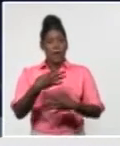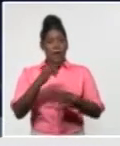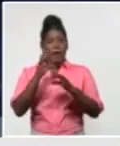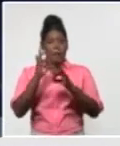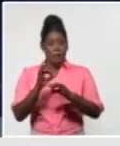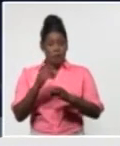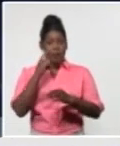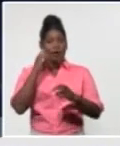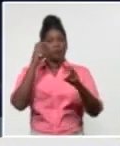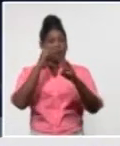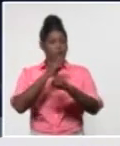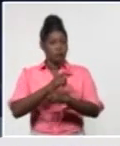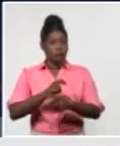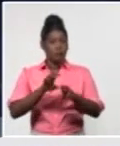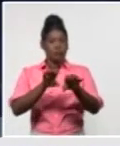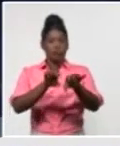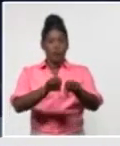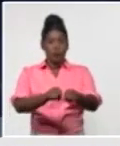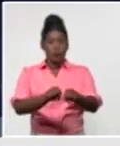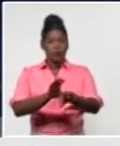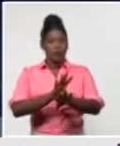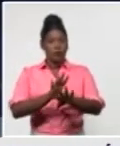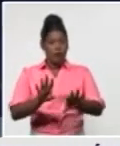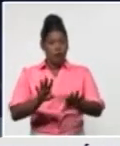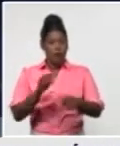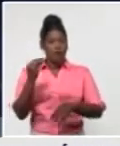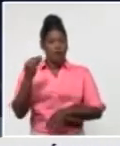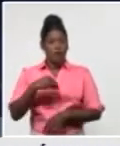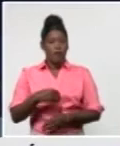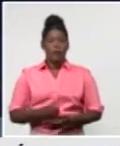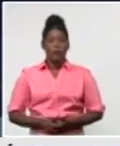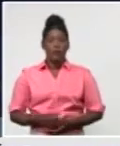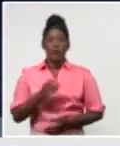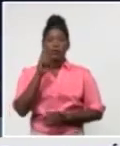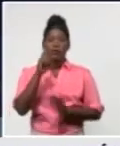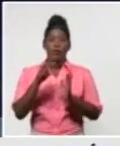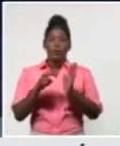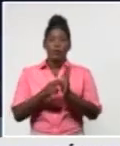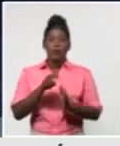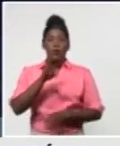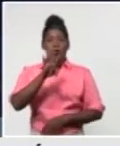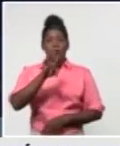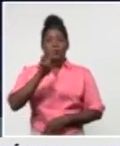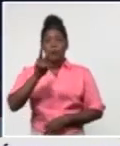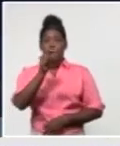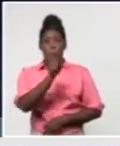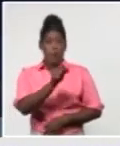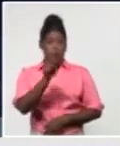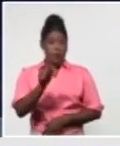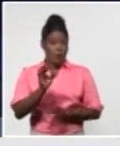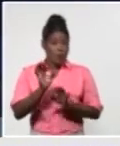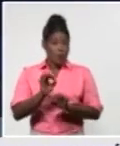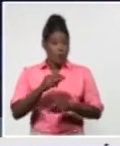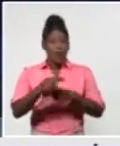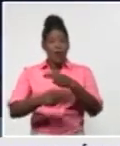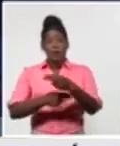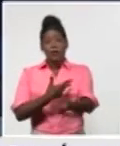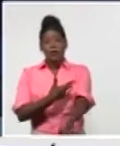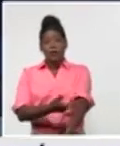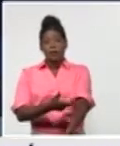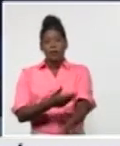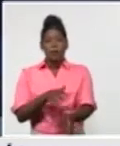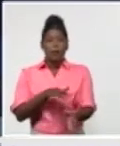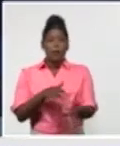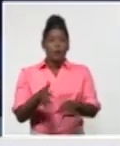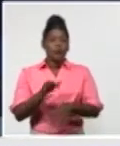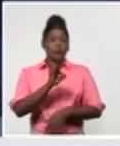of infection, and they already accumulate 2,042 people who have tested positive in